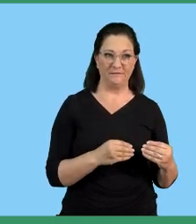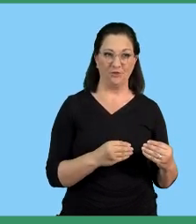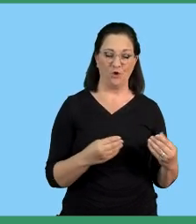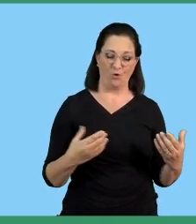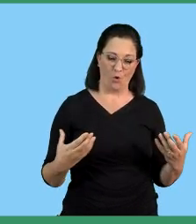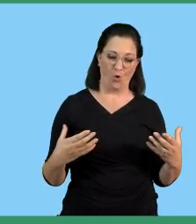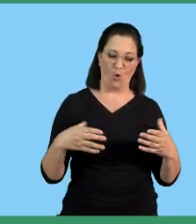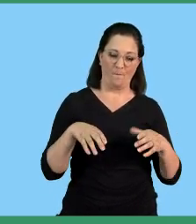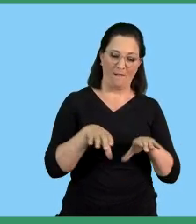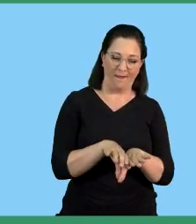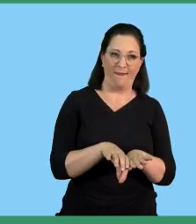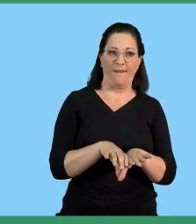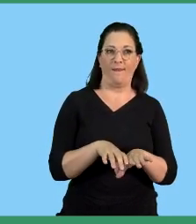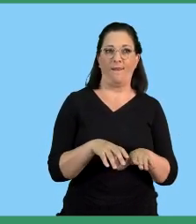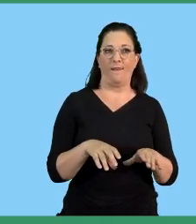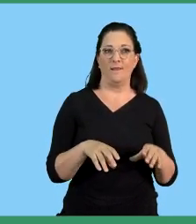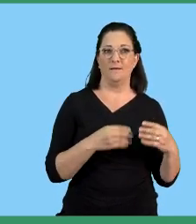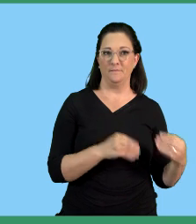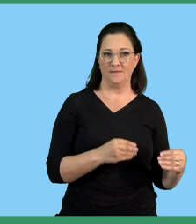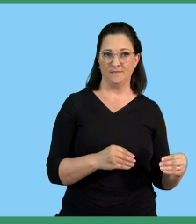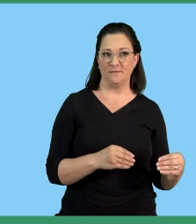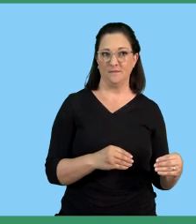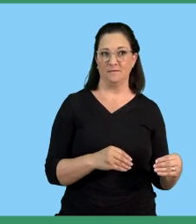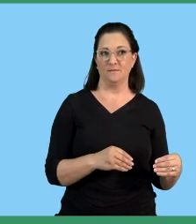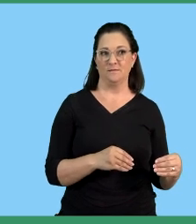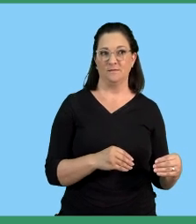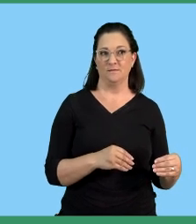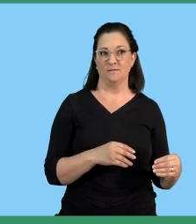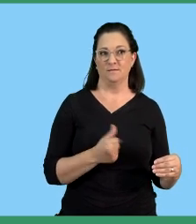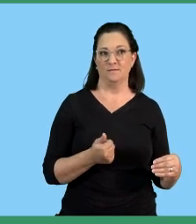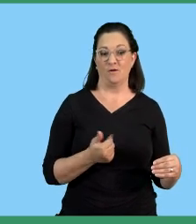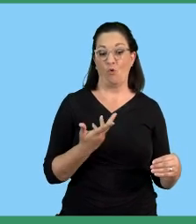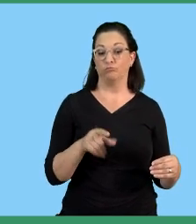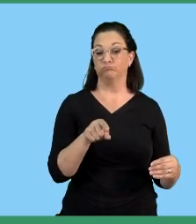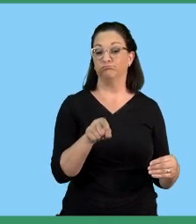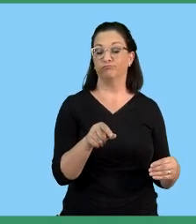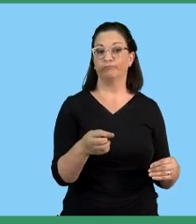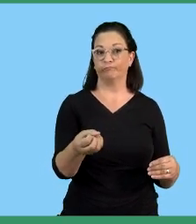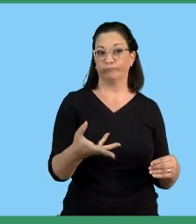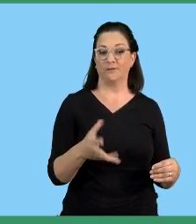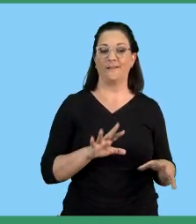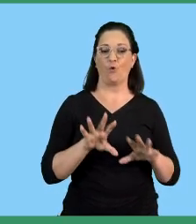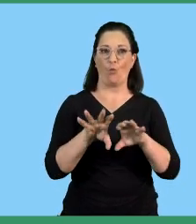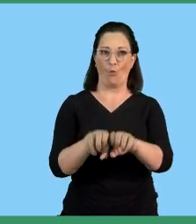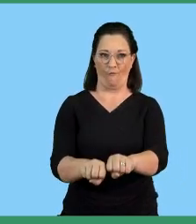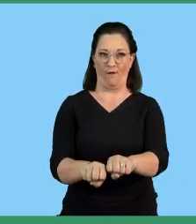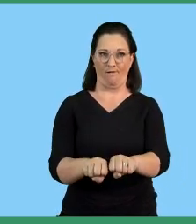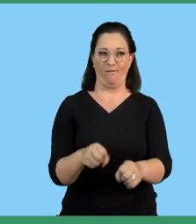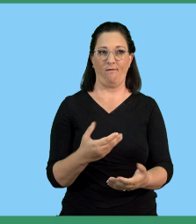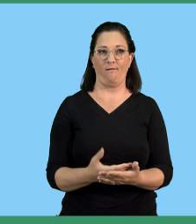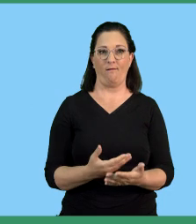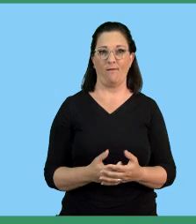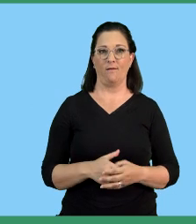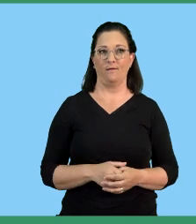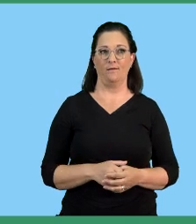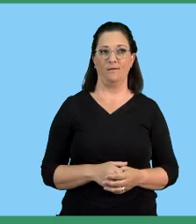to integrate is to combine. So we are combining businesses with or take over its distributors. Right, here's a TPA.